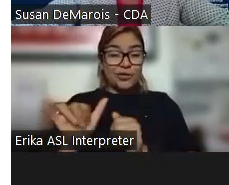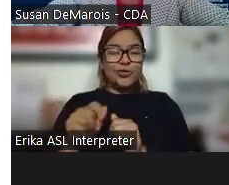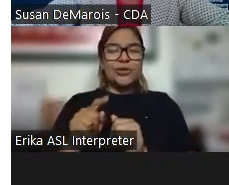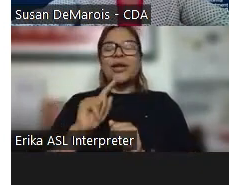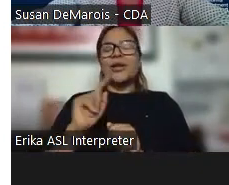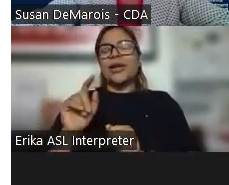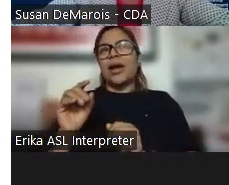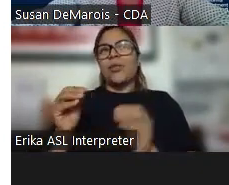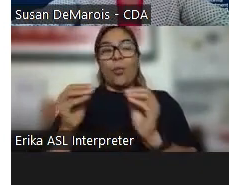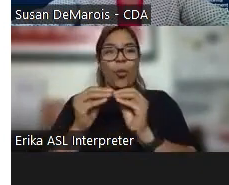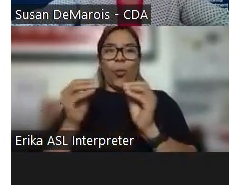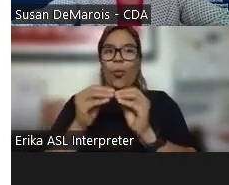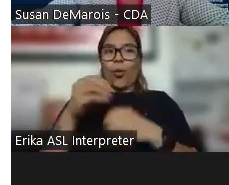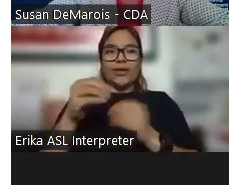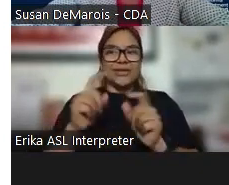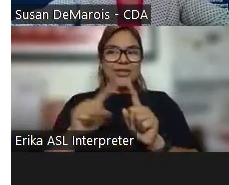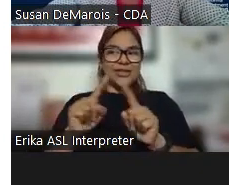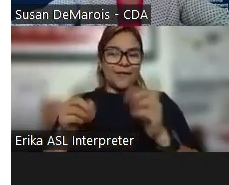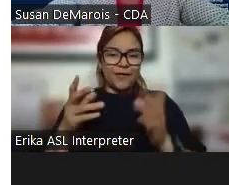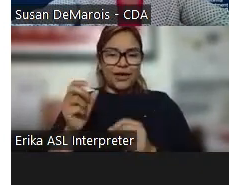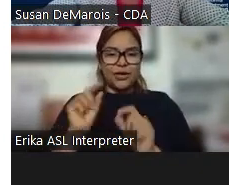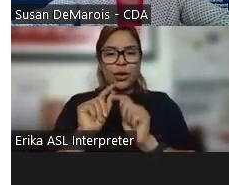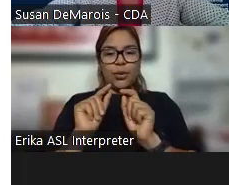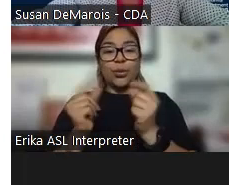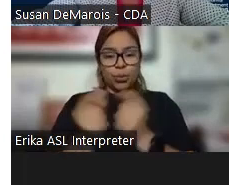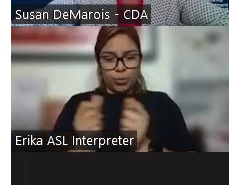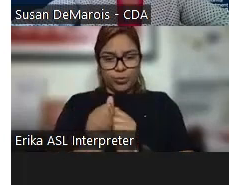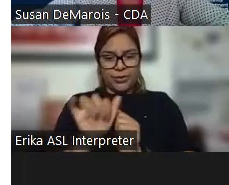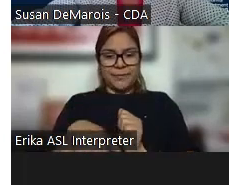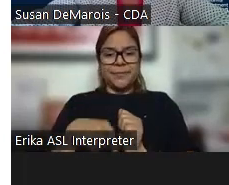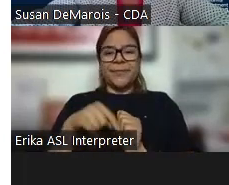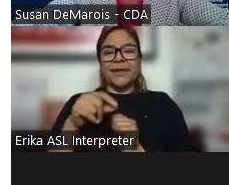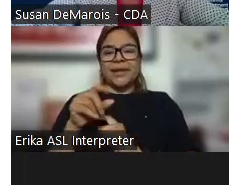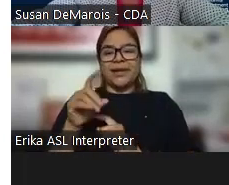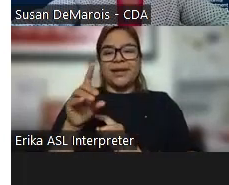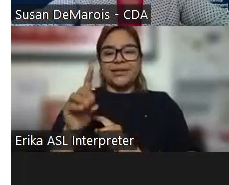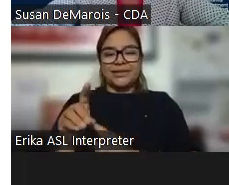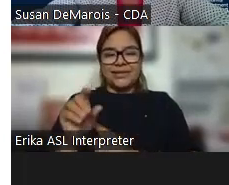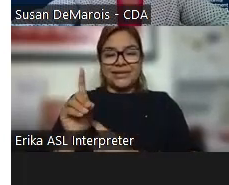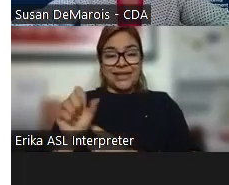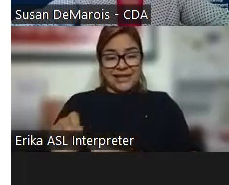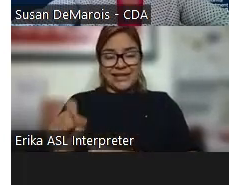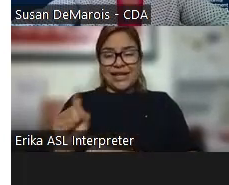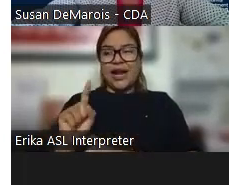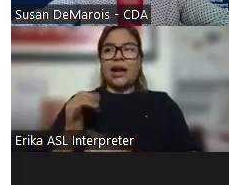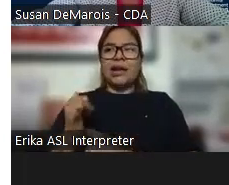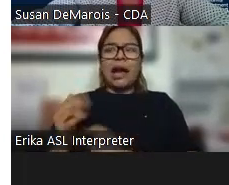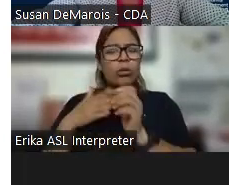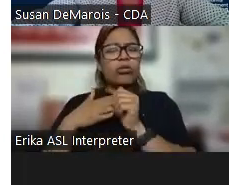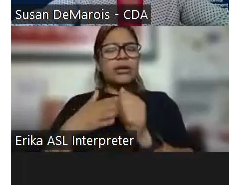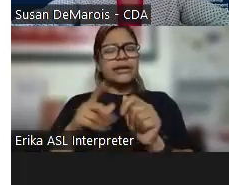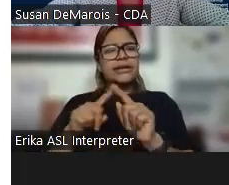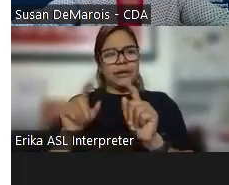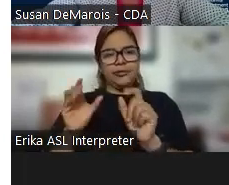wonderful organizations to create a state alliance team. DDS and CDA are co-leading this grant,